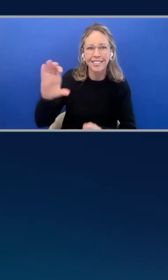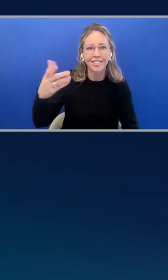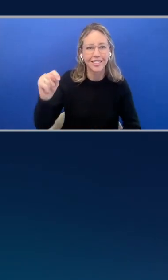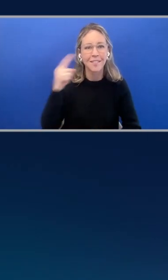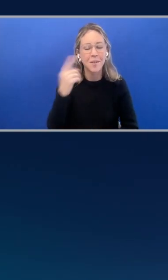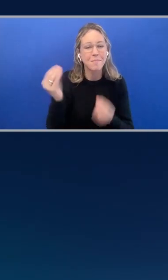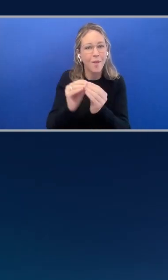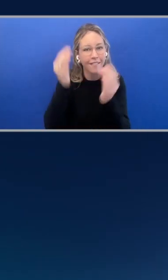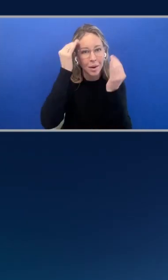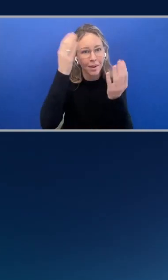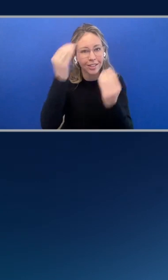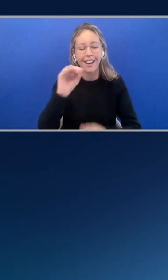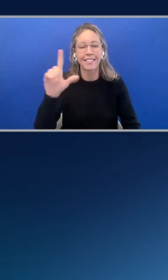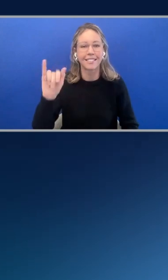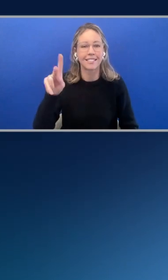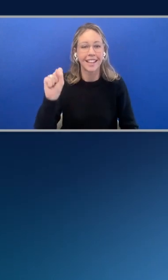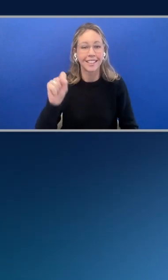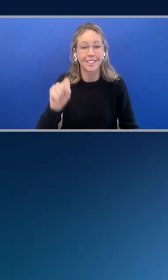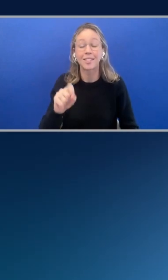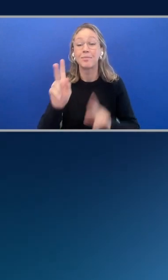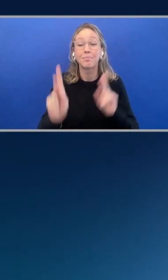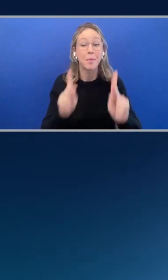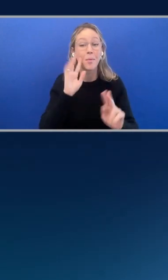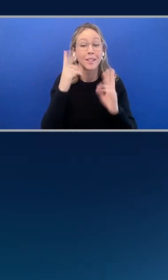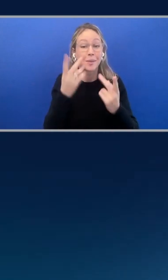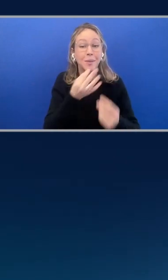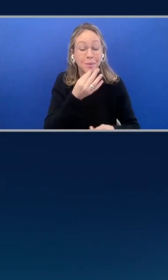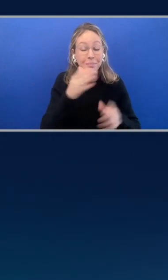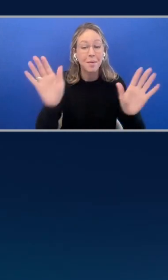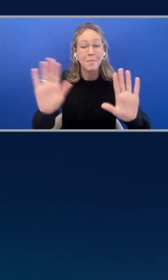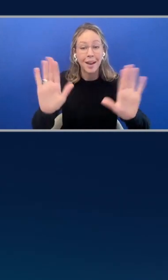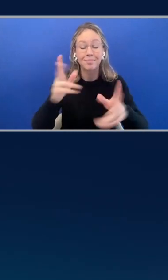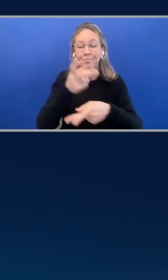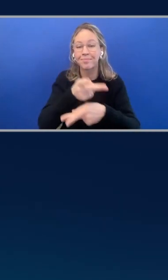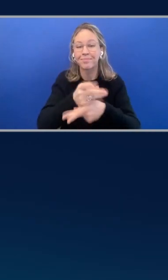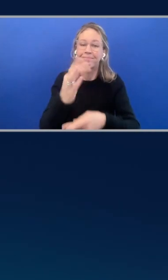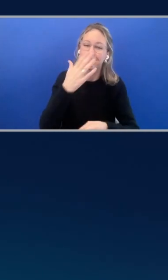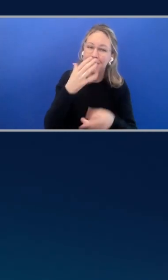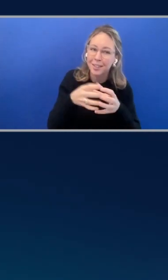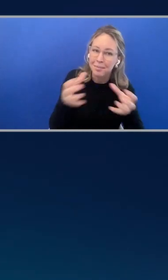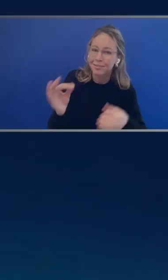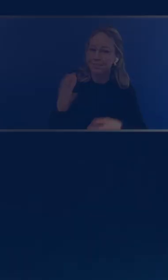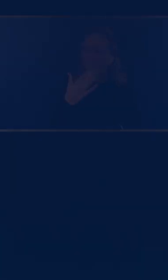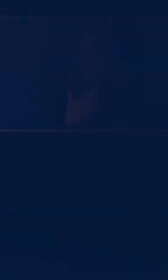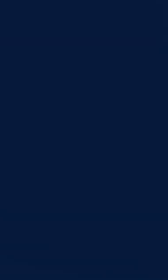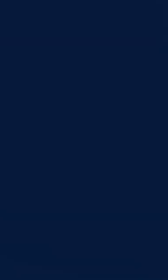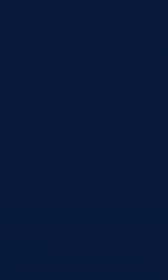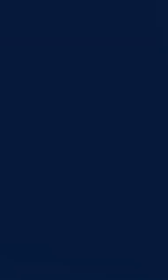the links. Folks, see you soon. Bye. Thank you. Thank you so much. Thank you. Thank you.